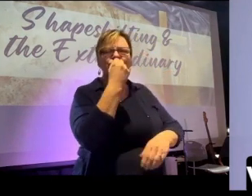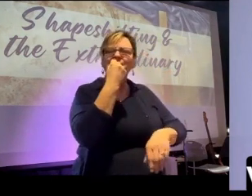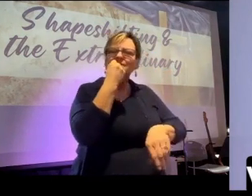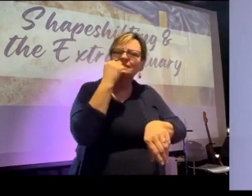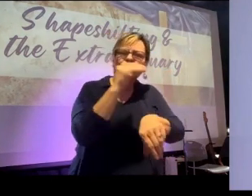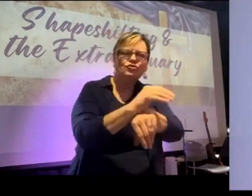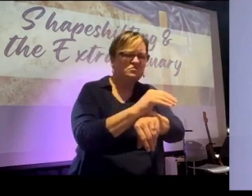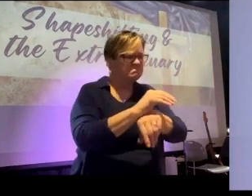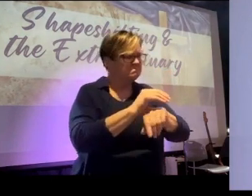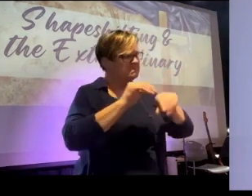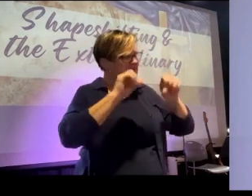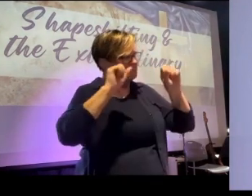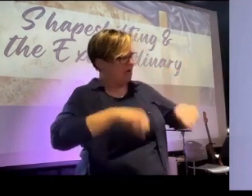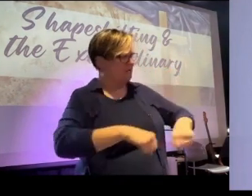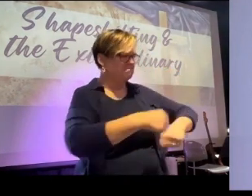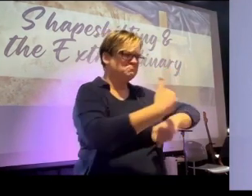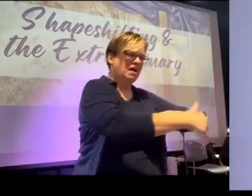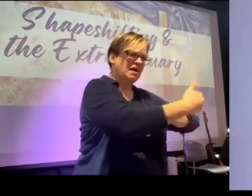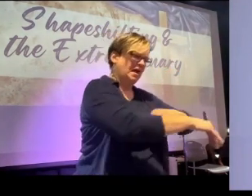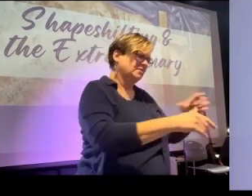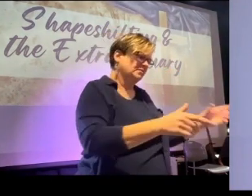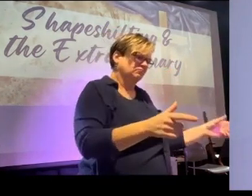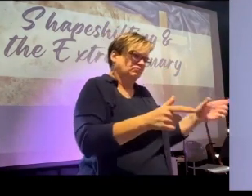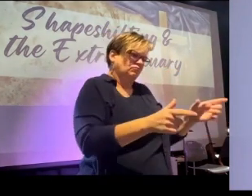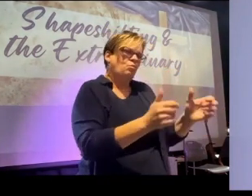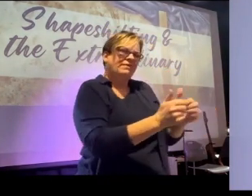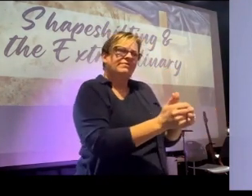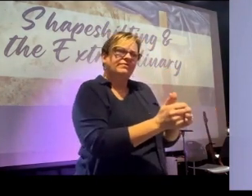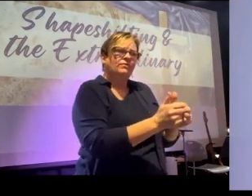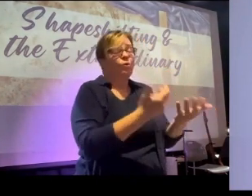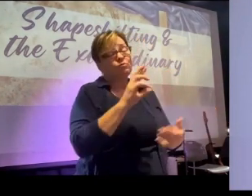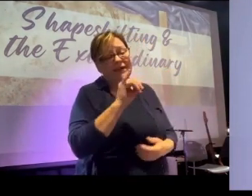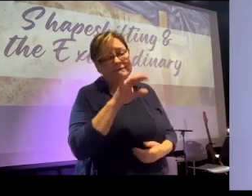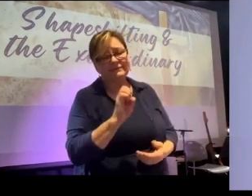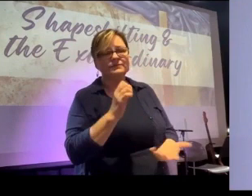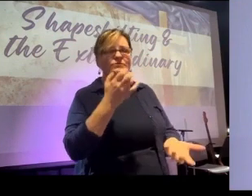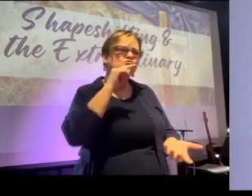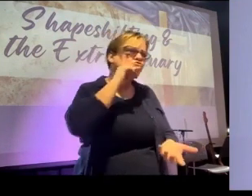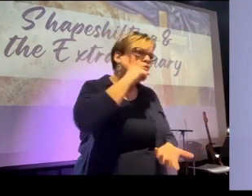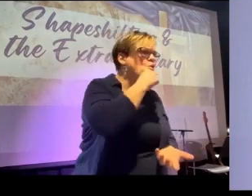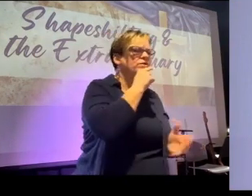accompanied by bread, rice, corn,